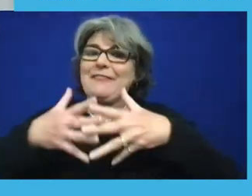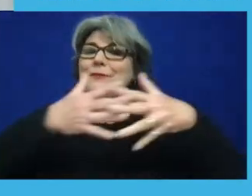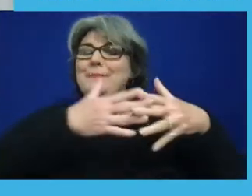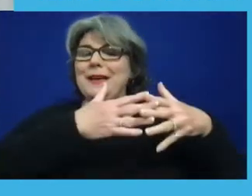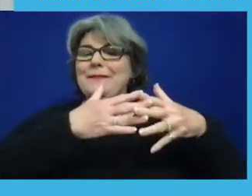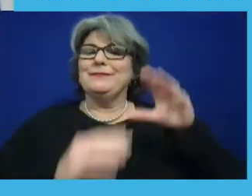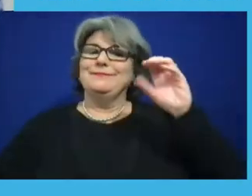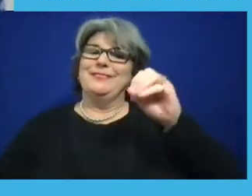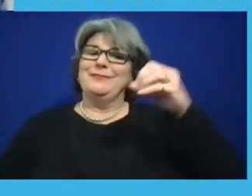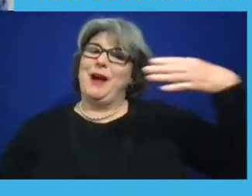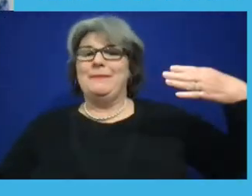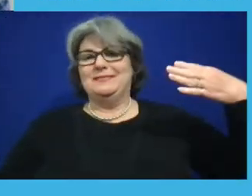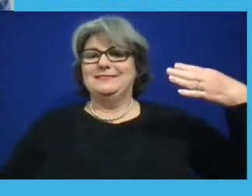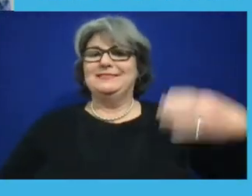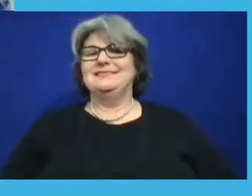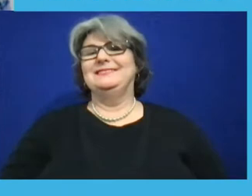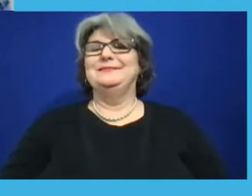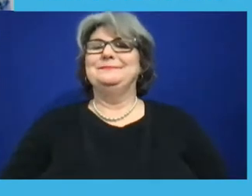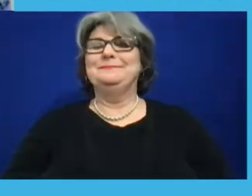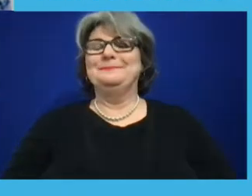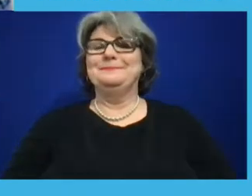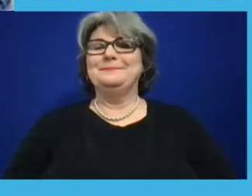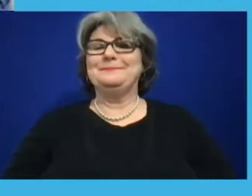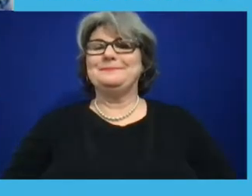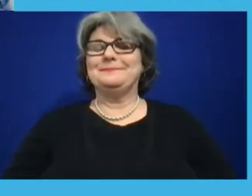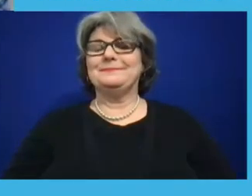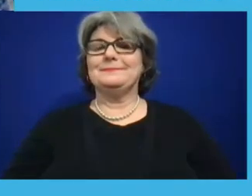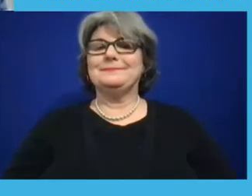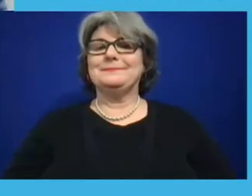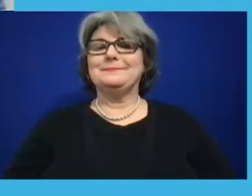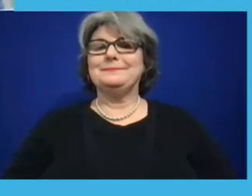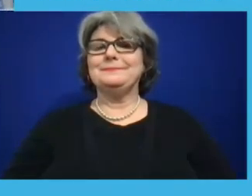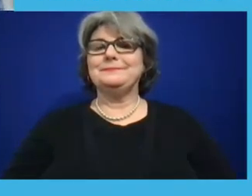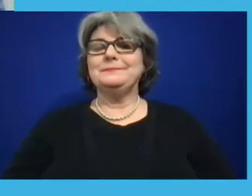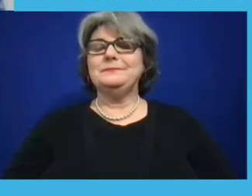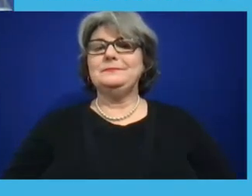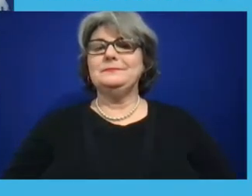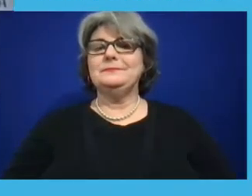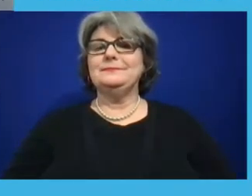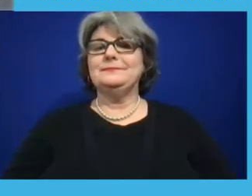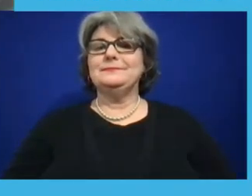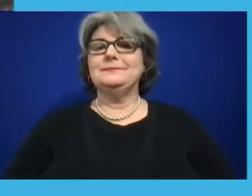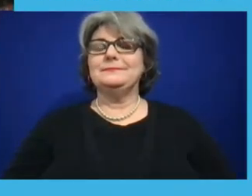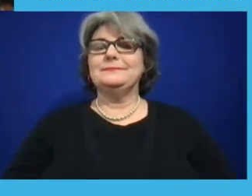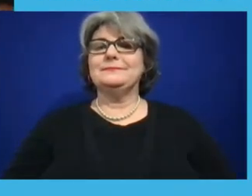and with the 44th President of the United States of America, Barack Obama.